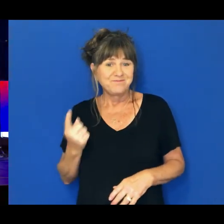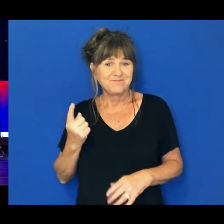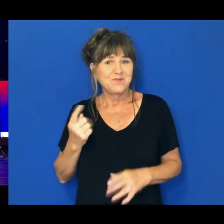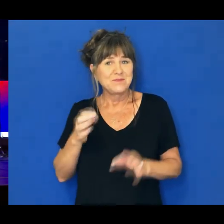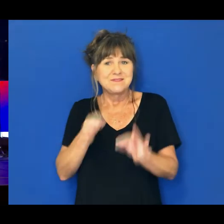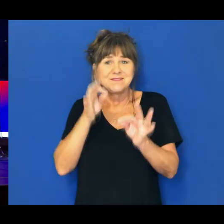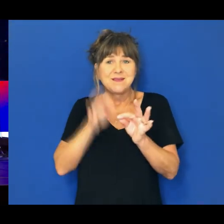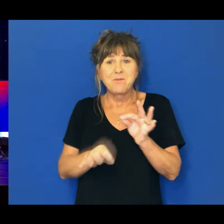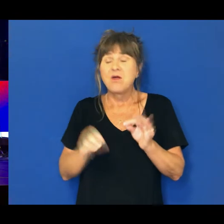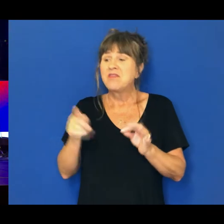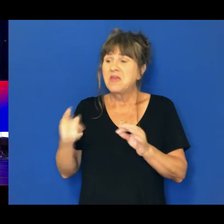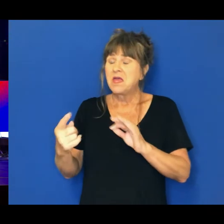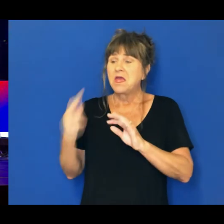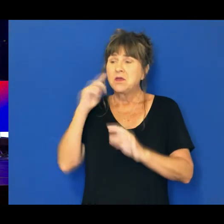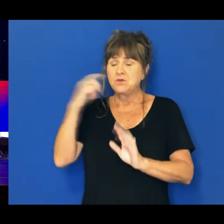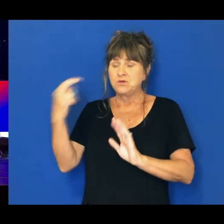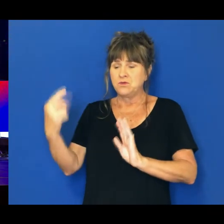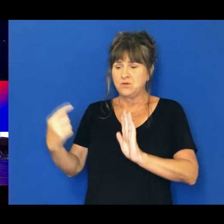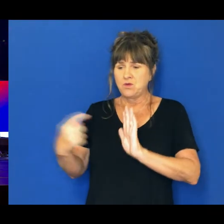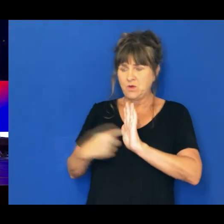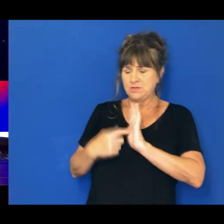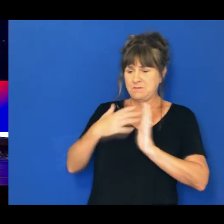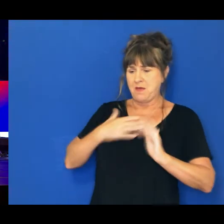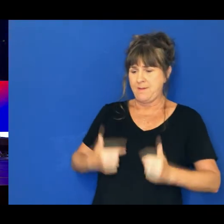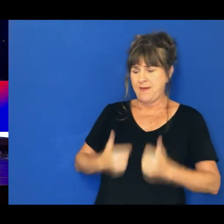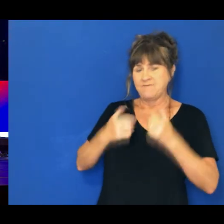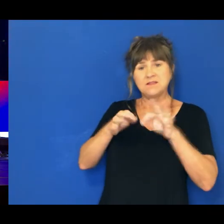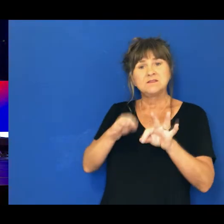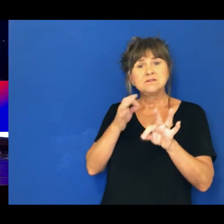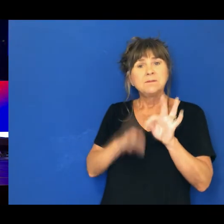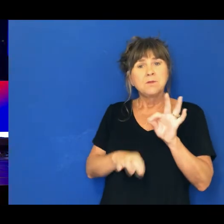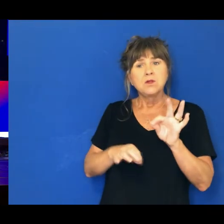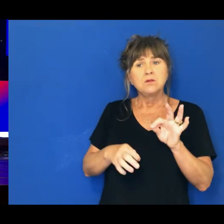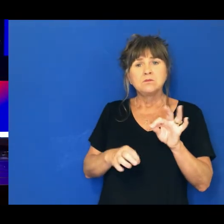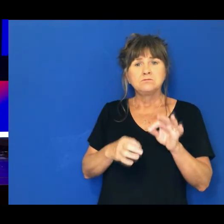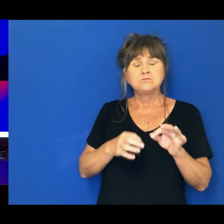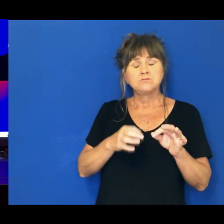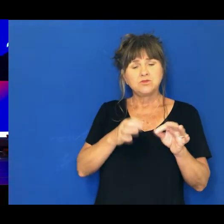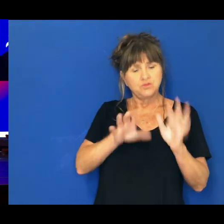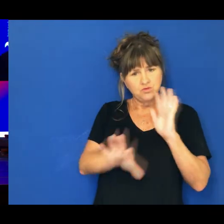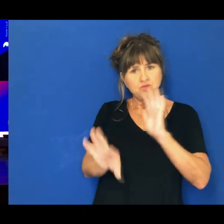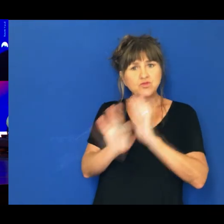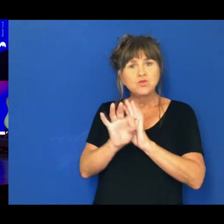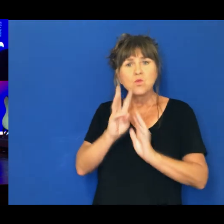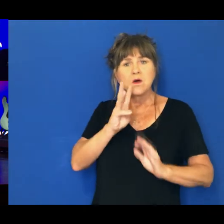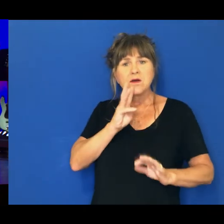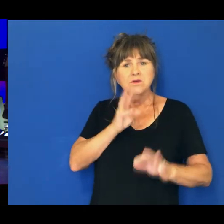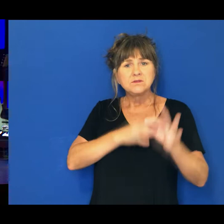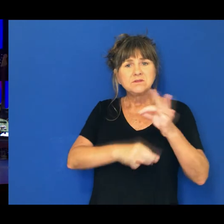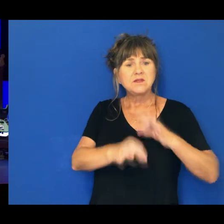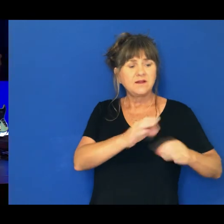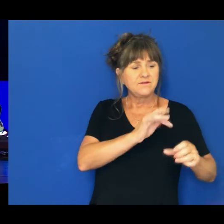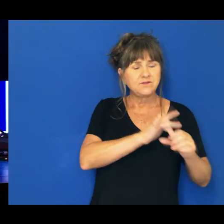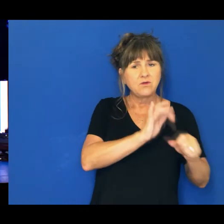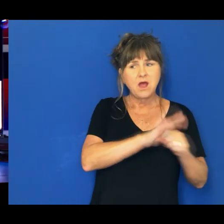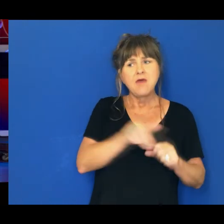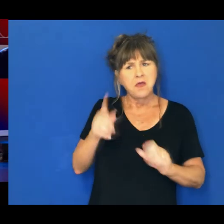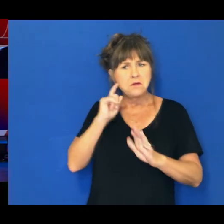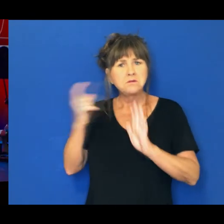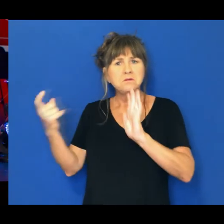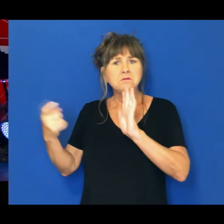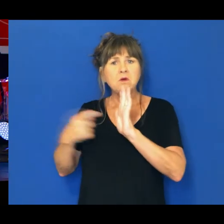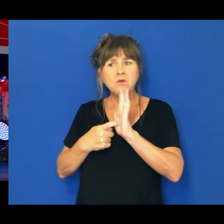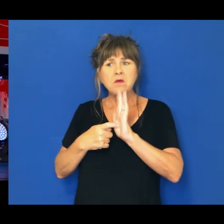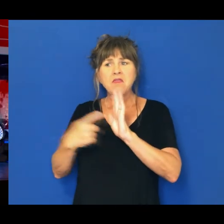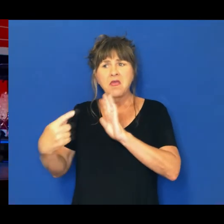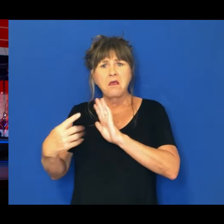this real simple thing that they just saw in my life that was real simple as a young person, but it was enough for them to take notice. And so I'm wondering, what